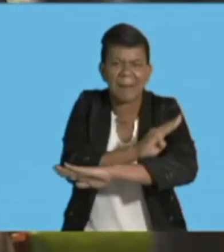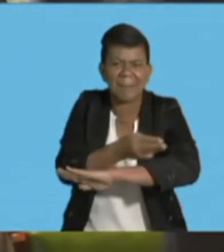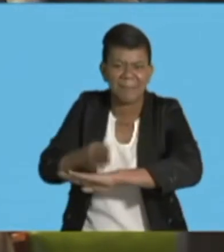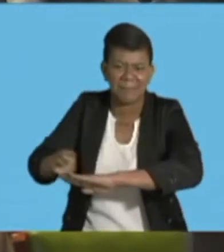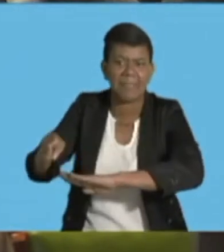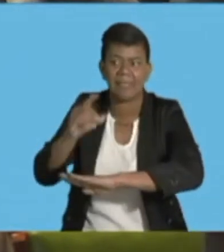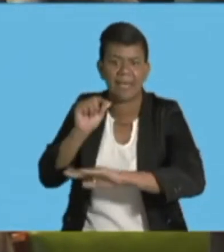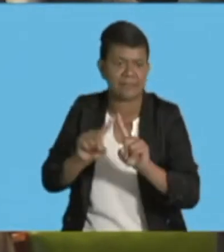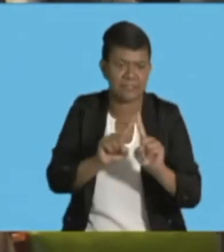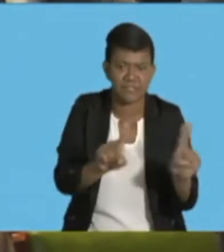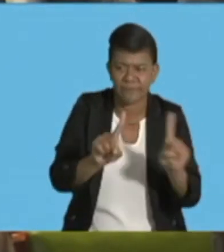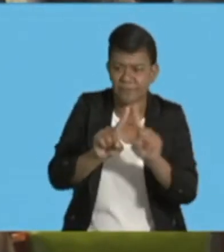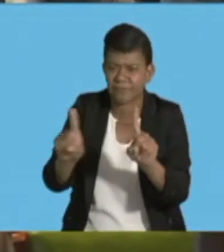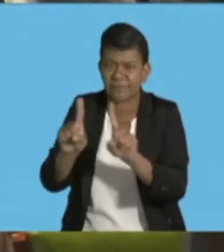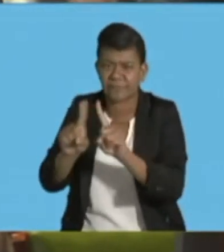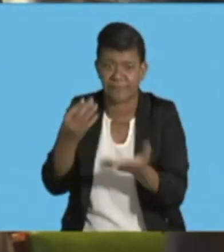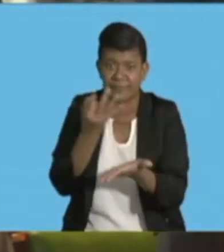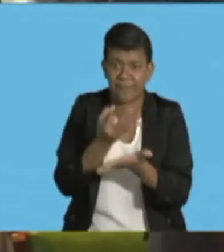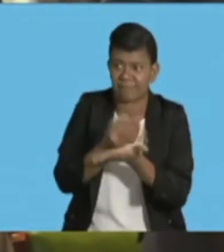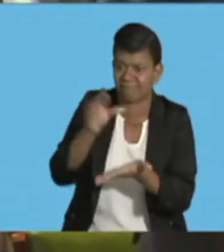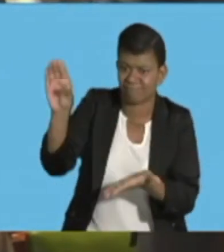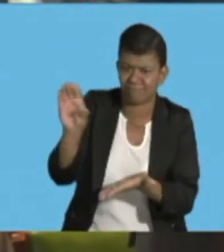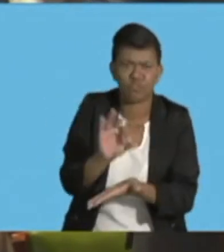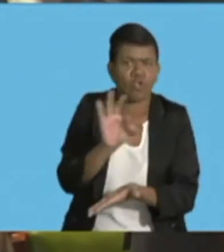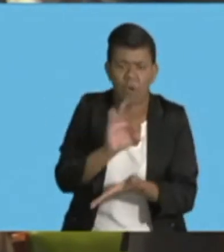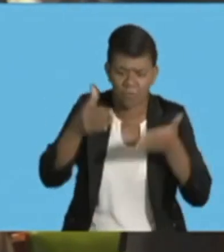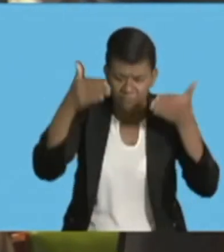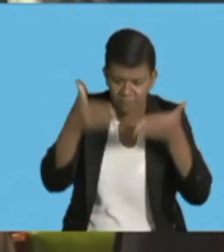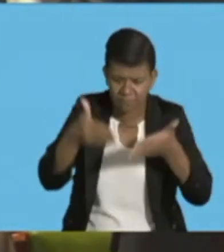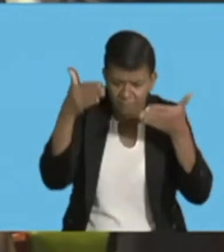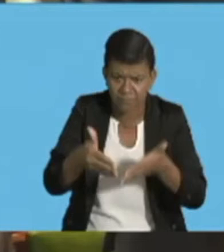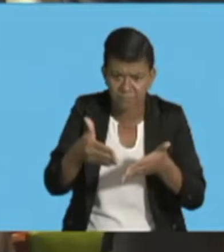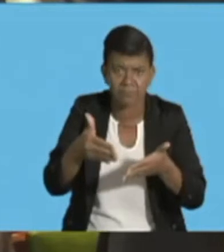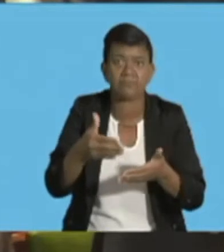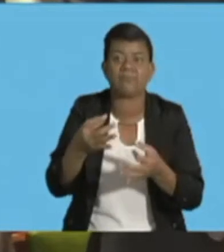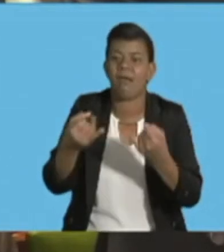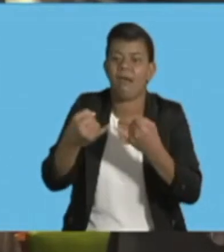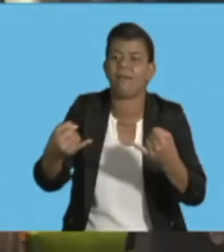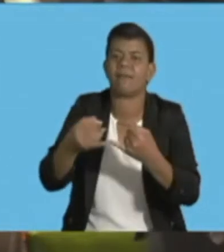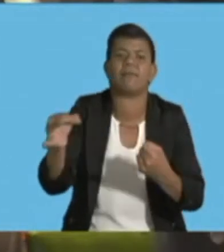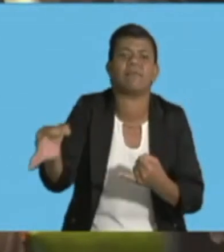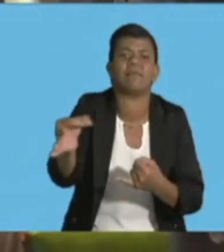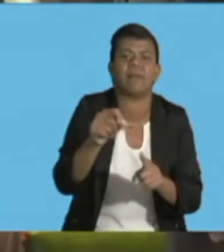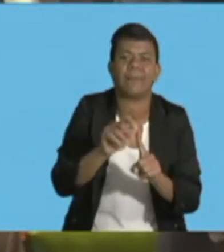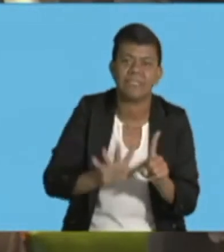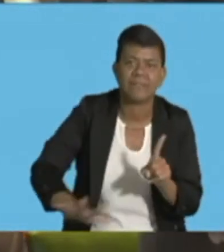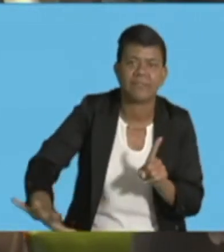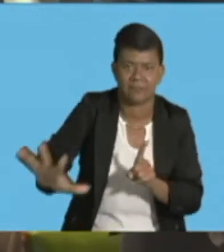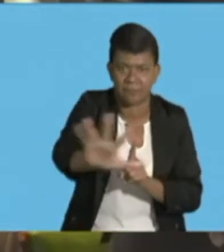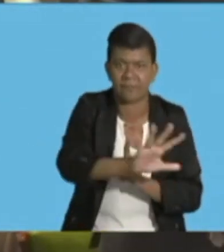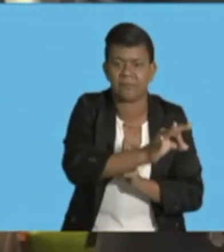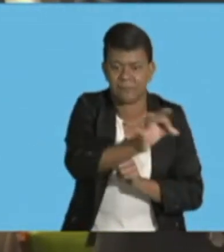There's a potential to not only benefit Fiji, but also neighboring countries across the Pacific. Mr. Speaker, sir, at the IMF World